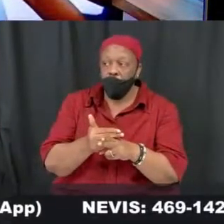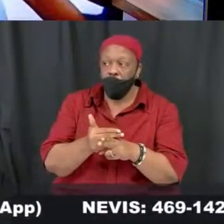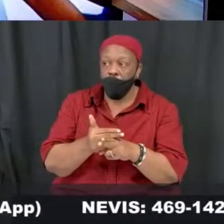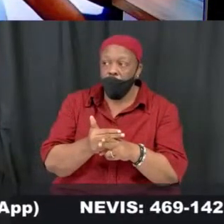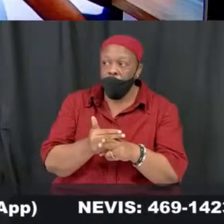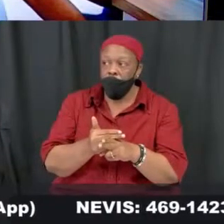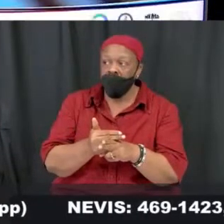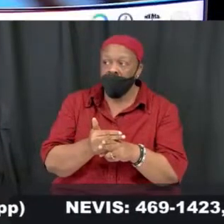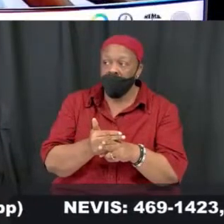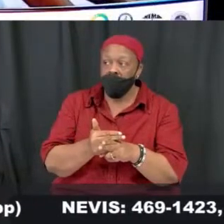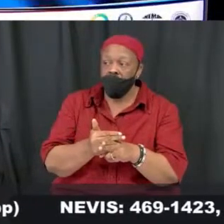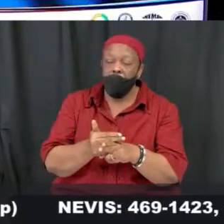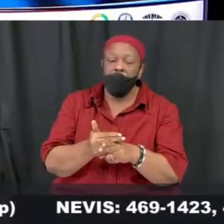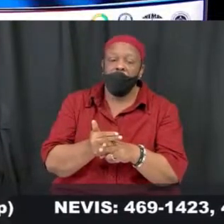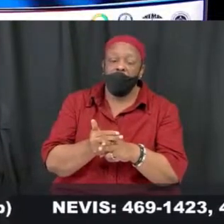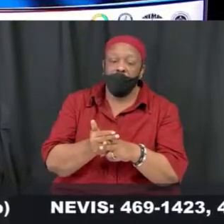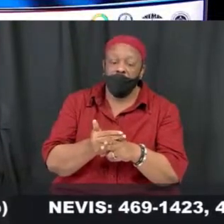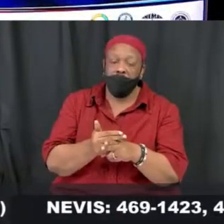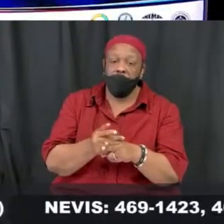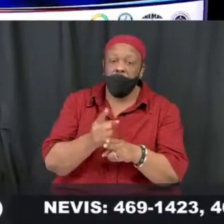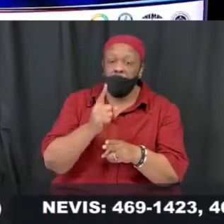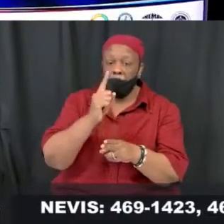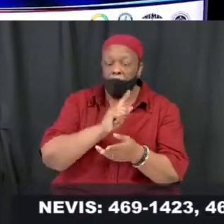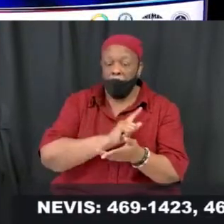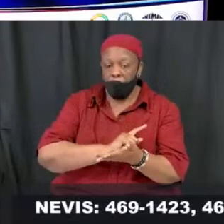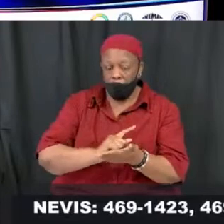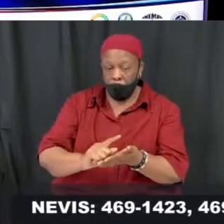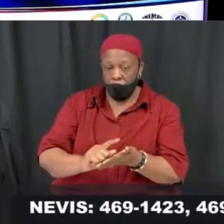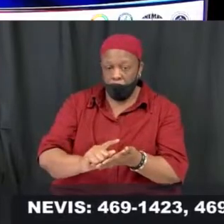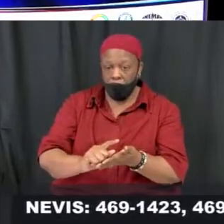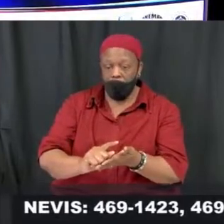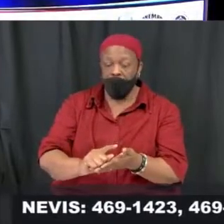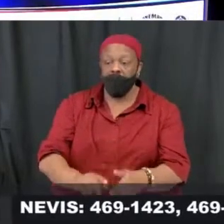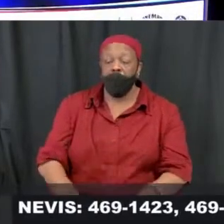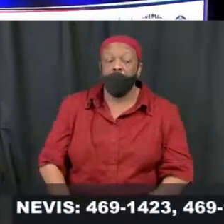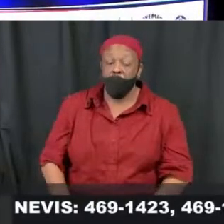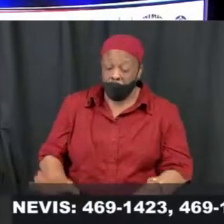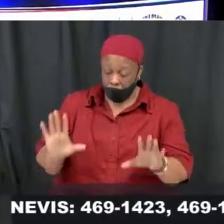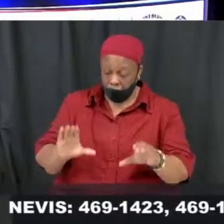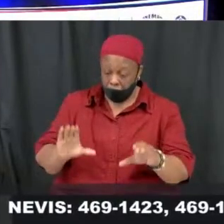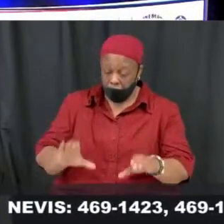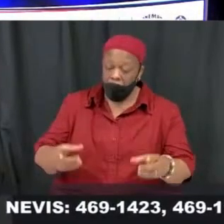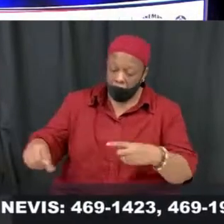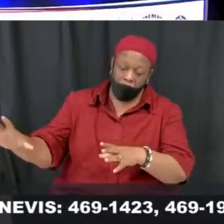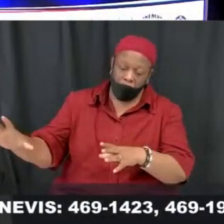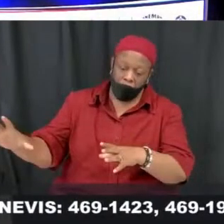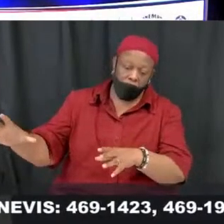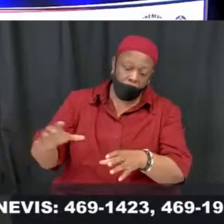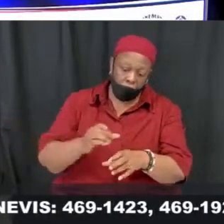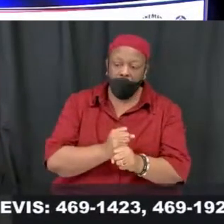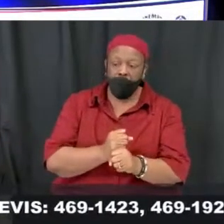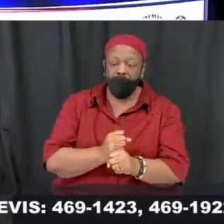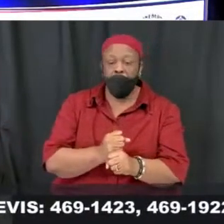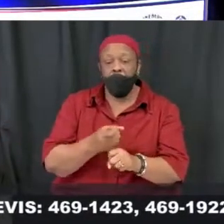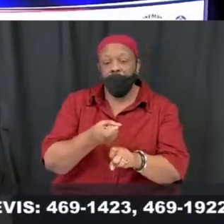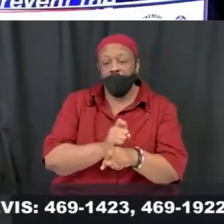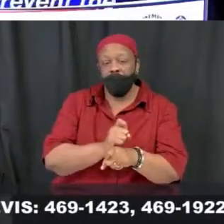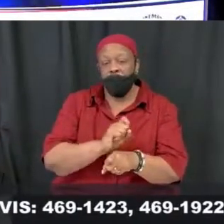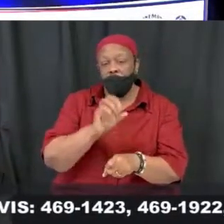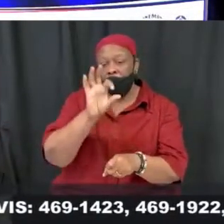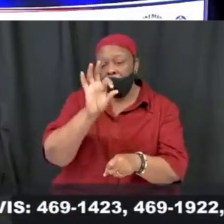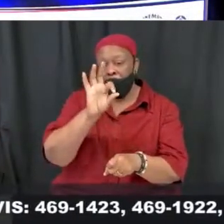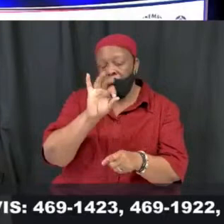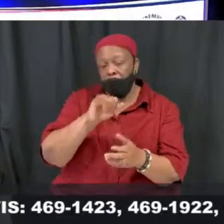by week. So the cards can be collected as at the 9th of June. So